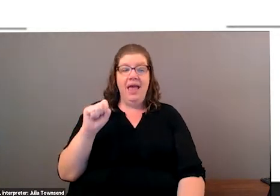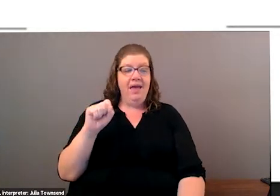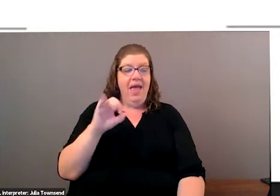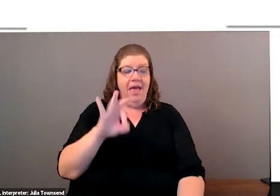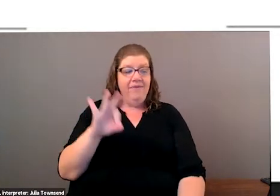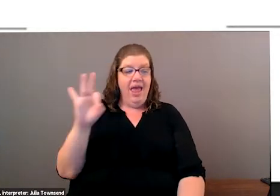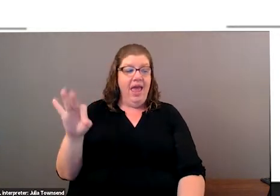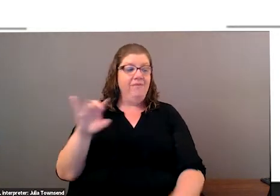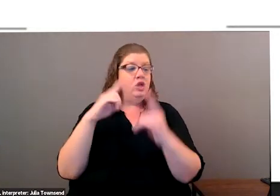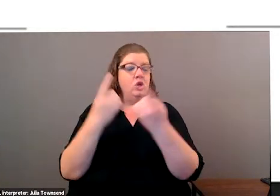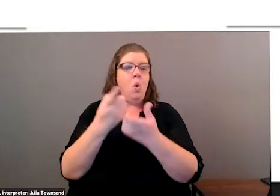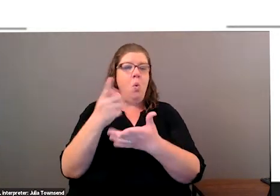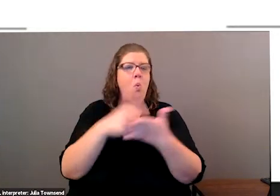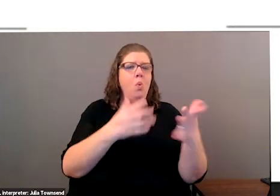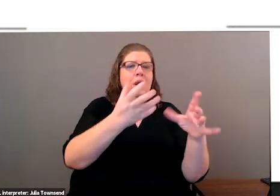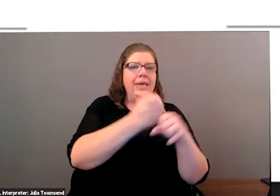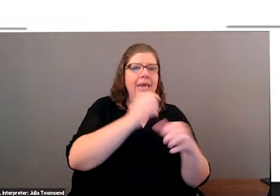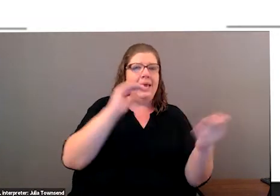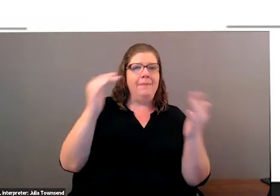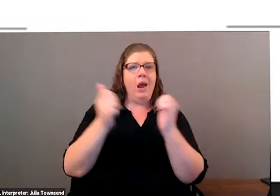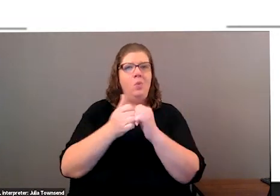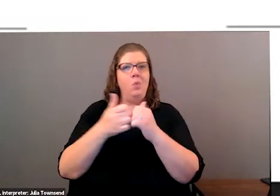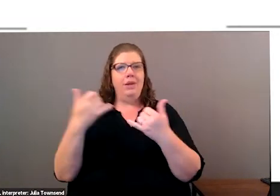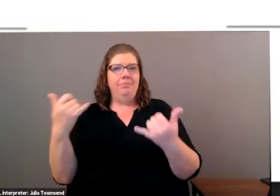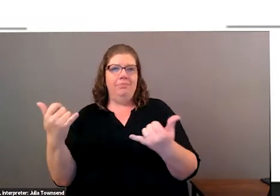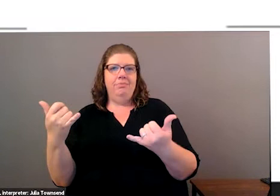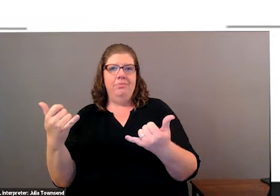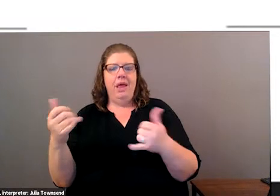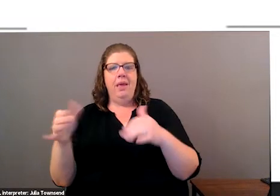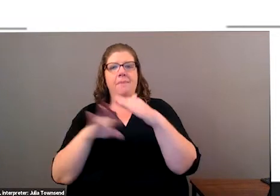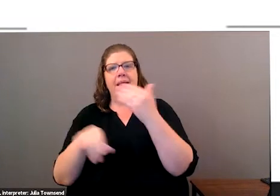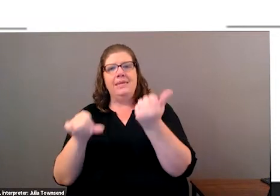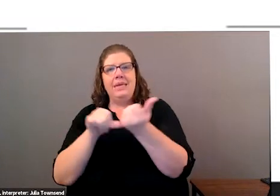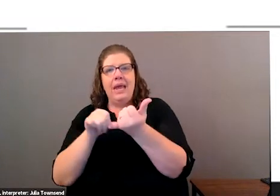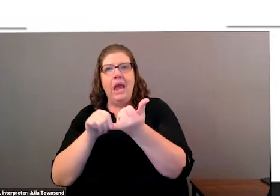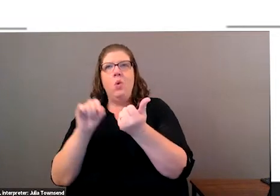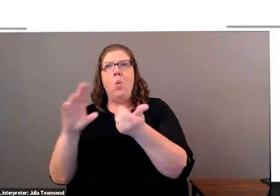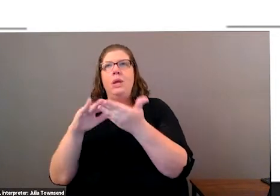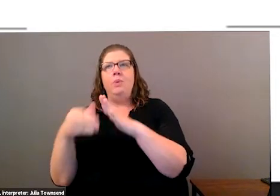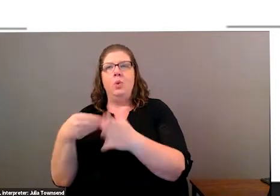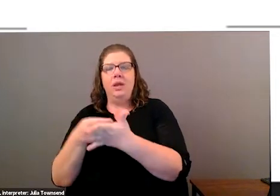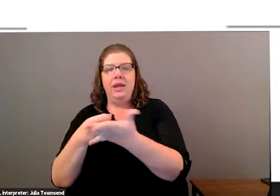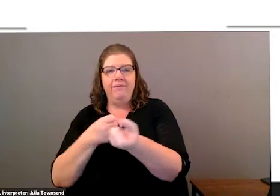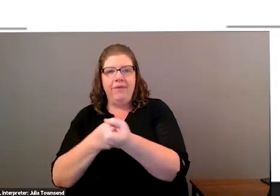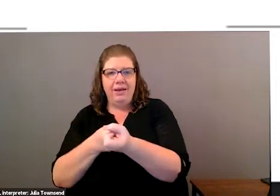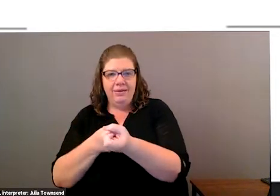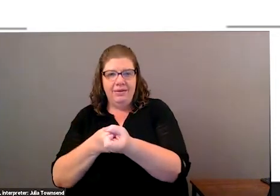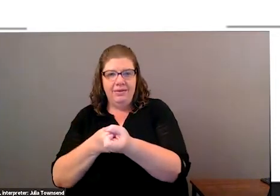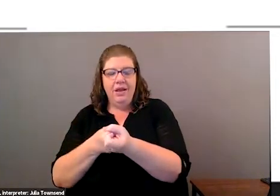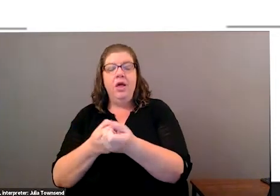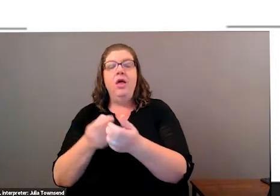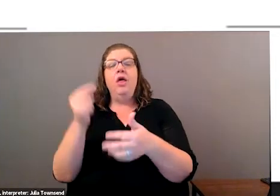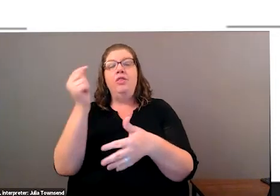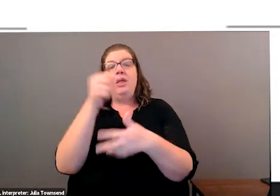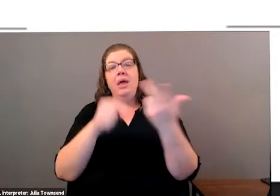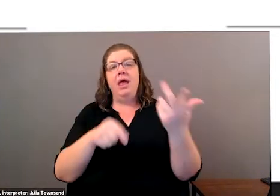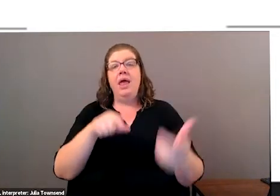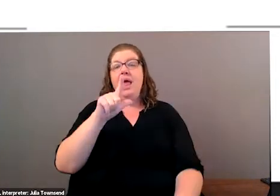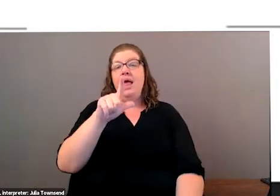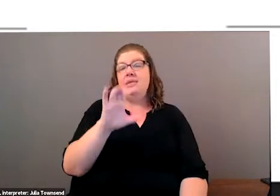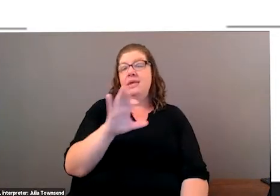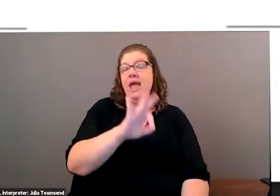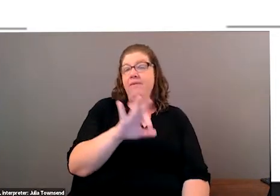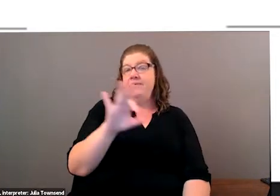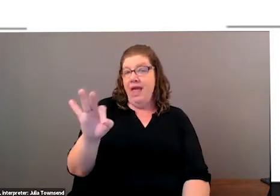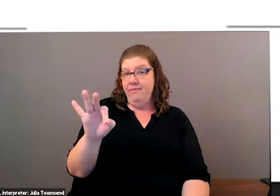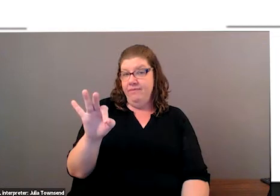get compared to that we are a basic aid district or community funded. And the components of the LCFF